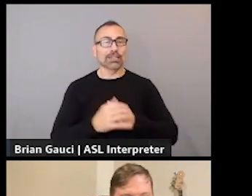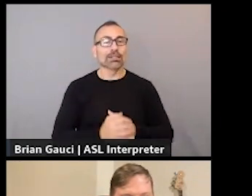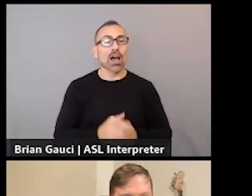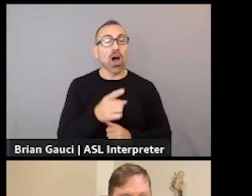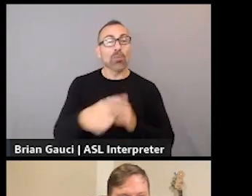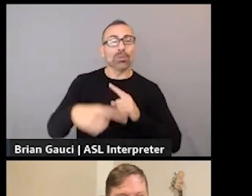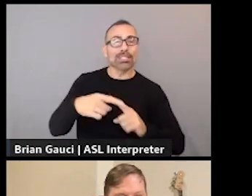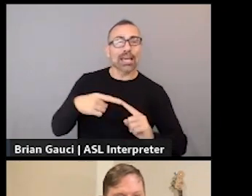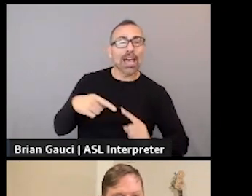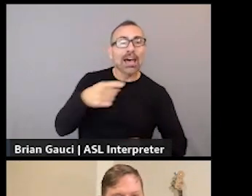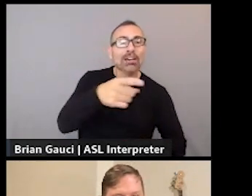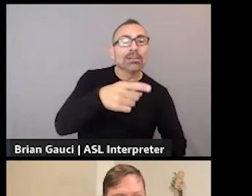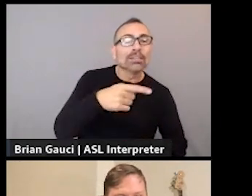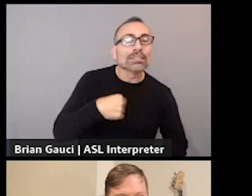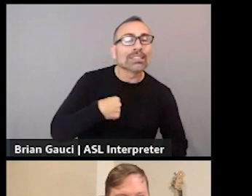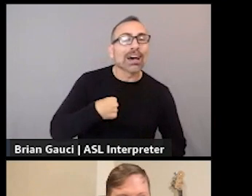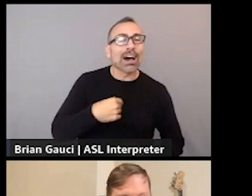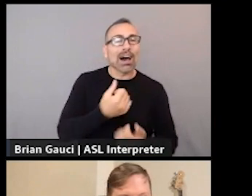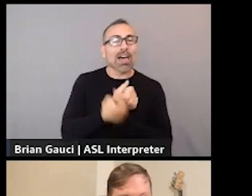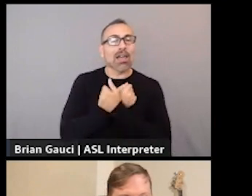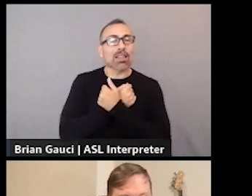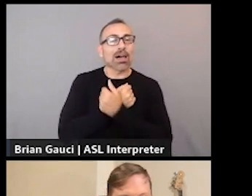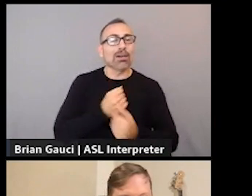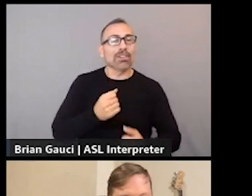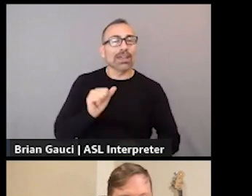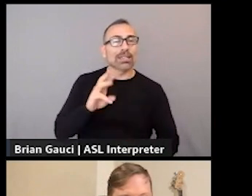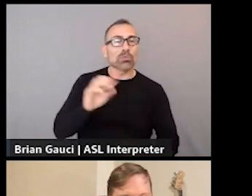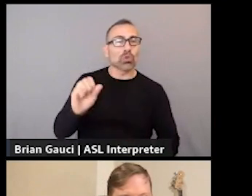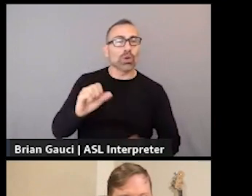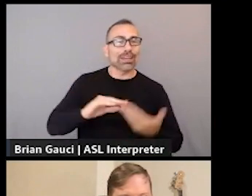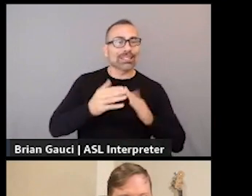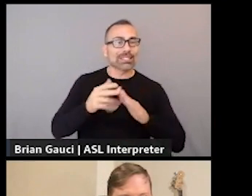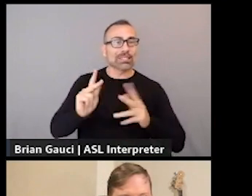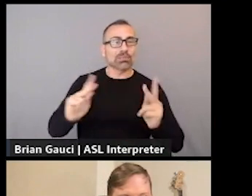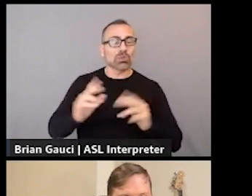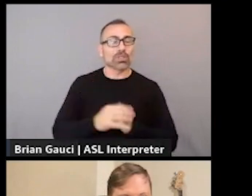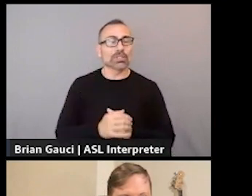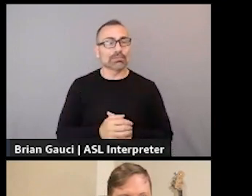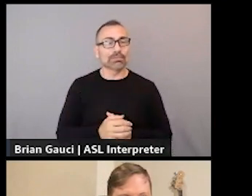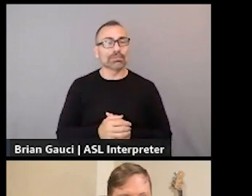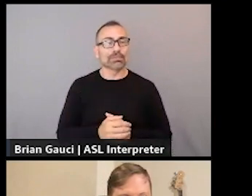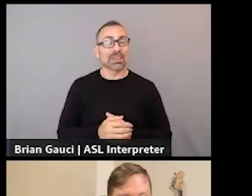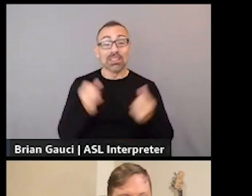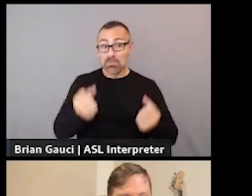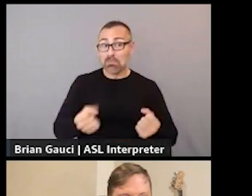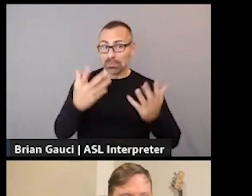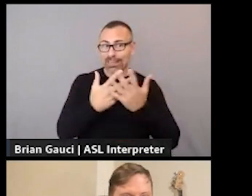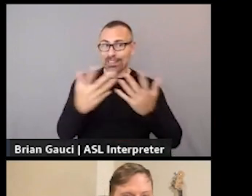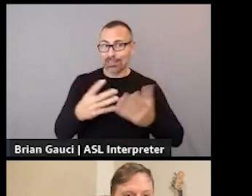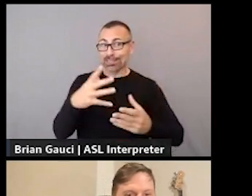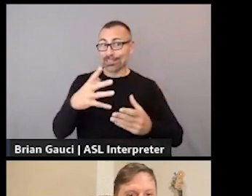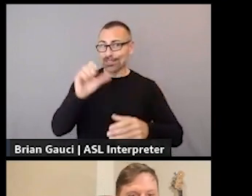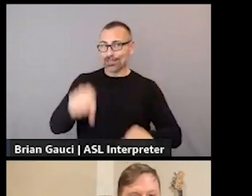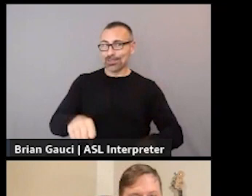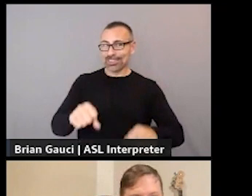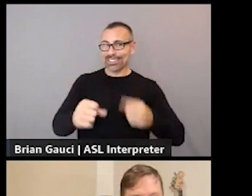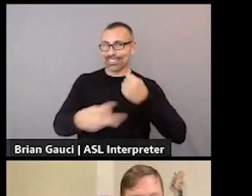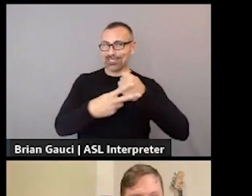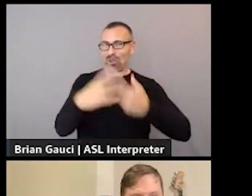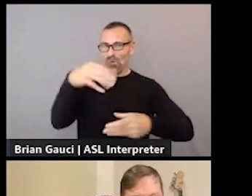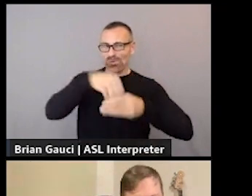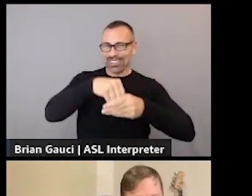data. Wow. yeah. You can store a lot of things in S3, and I think that's something we're going to find out during this demo.